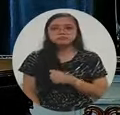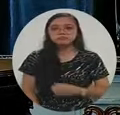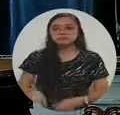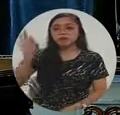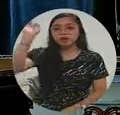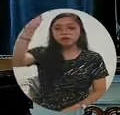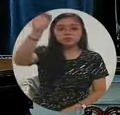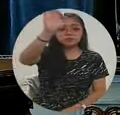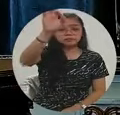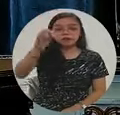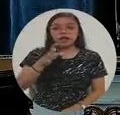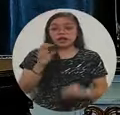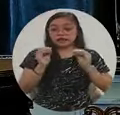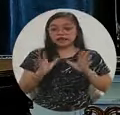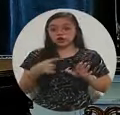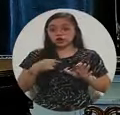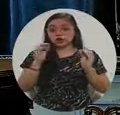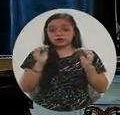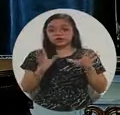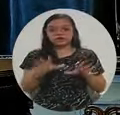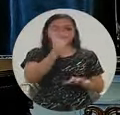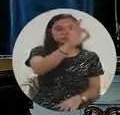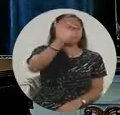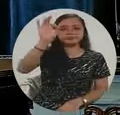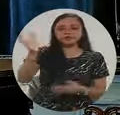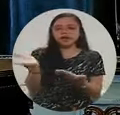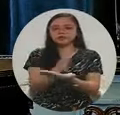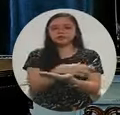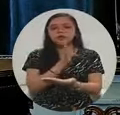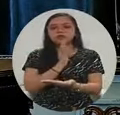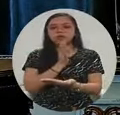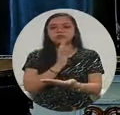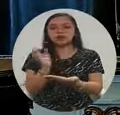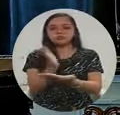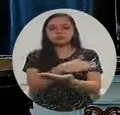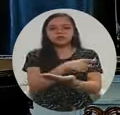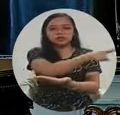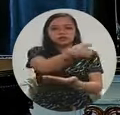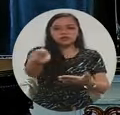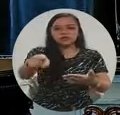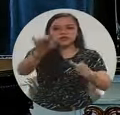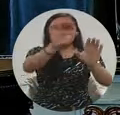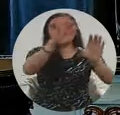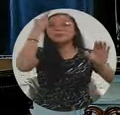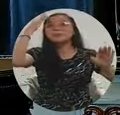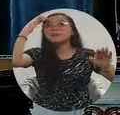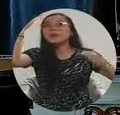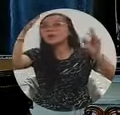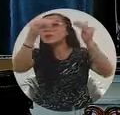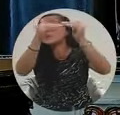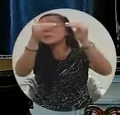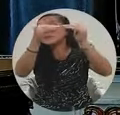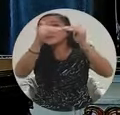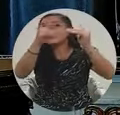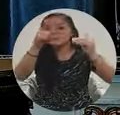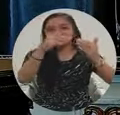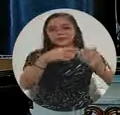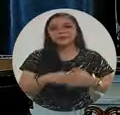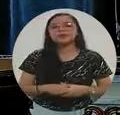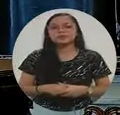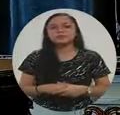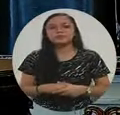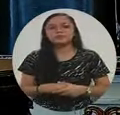to the teacher dictating to you the lessons. Unya, I don't